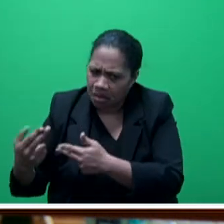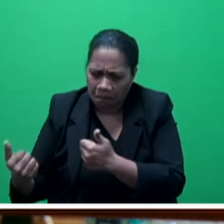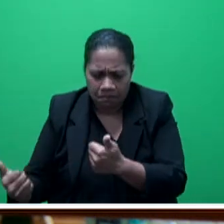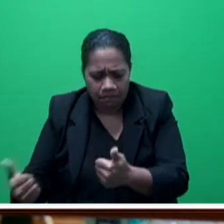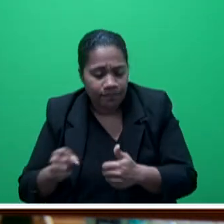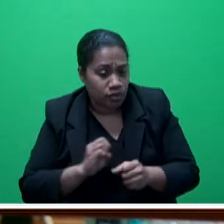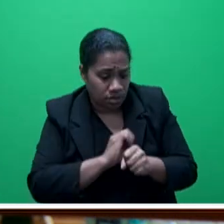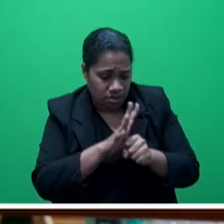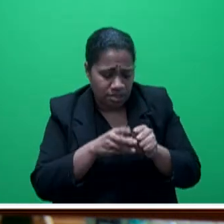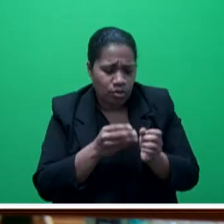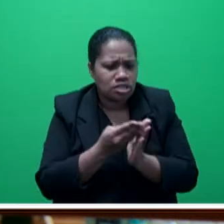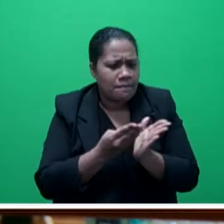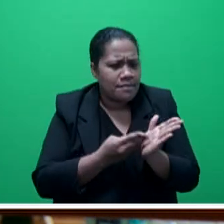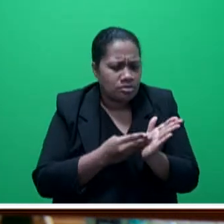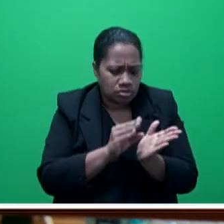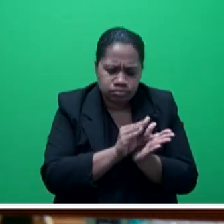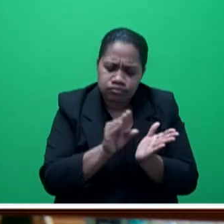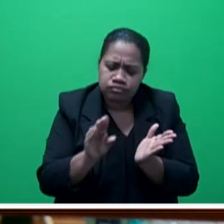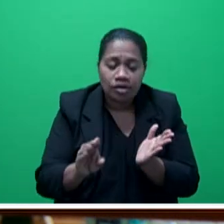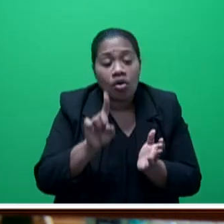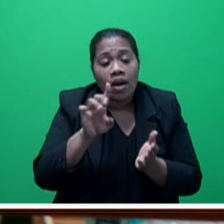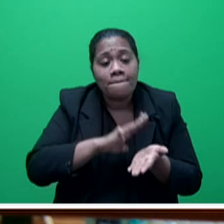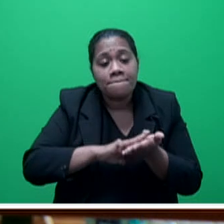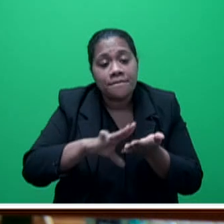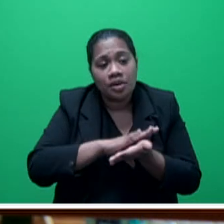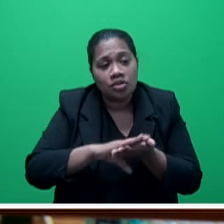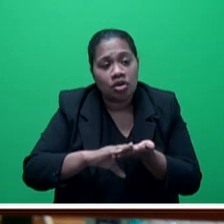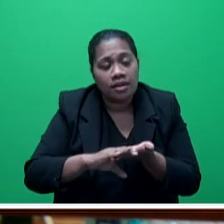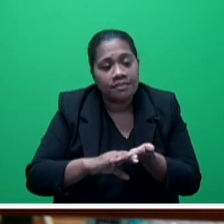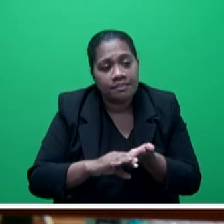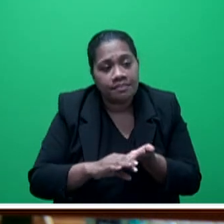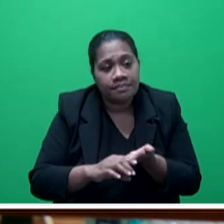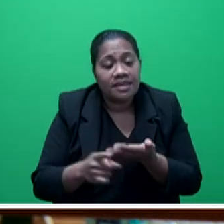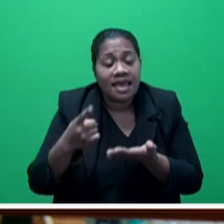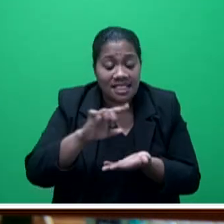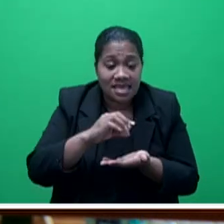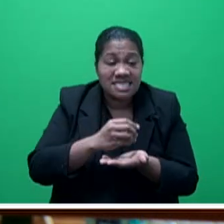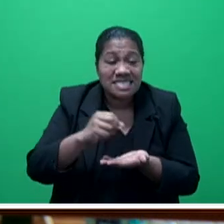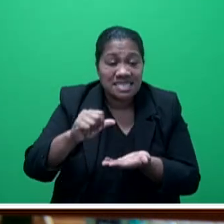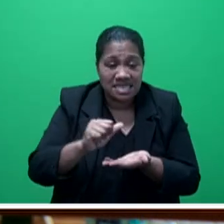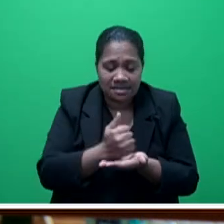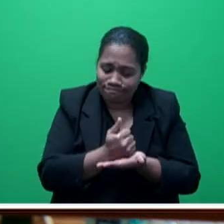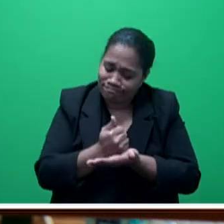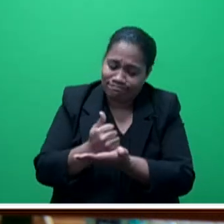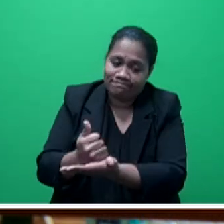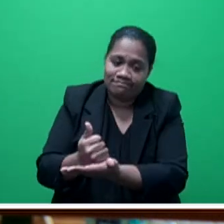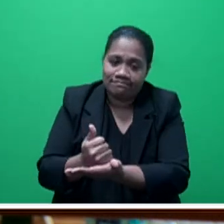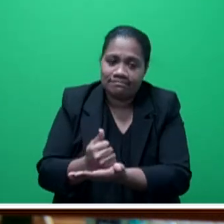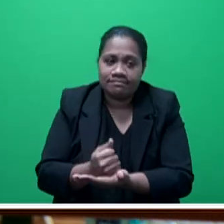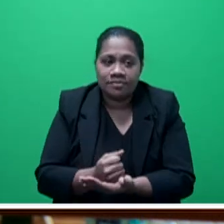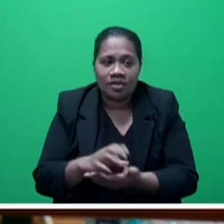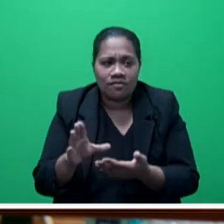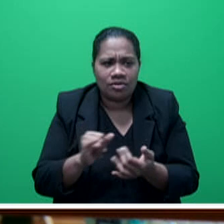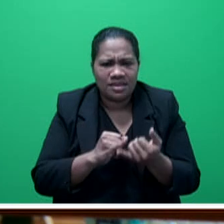response budget allocation of $1 million and the aid-in-kind seed assistance from the Pacific Community SPC and